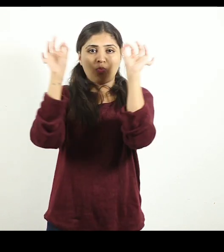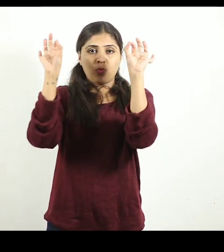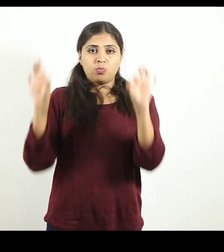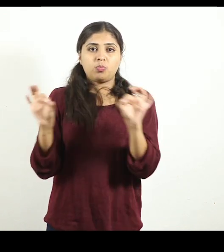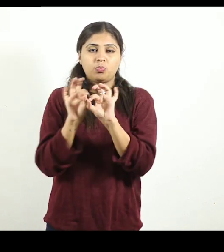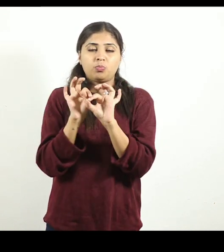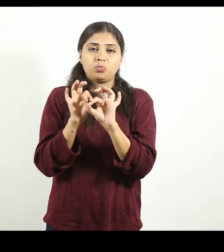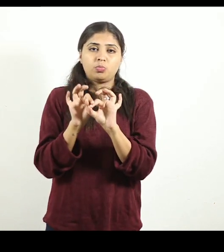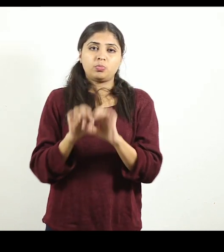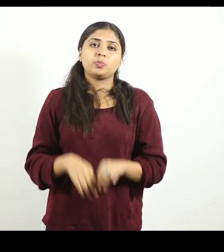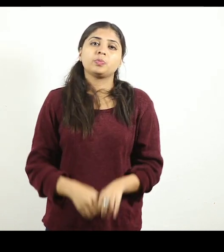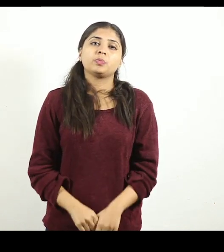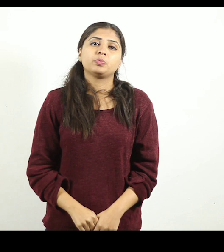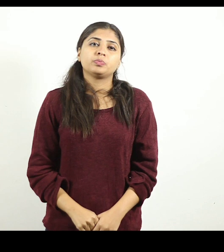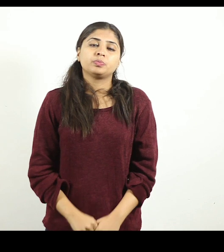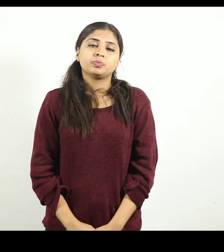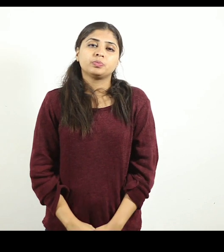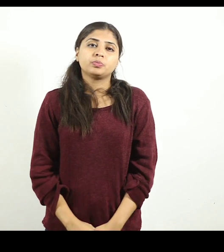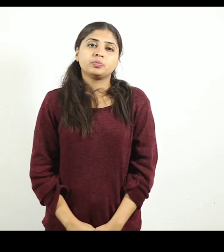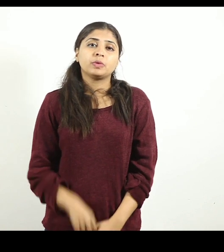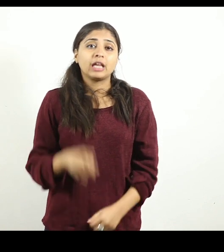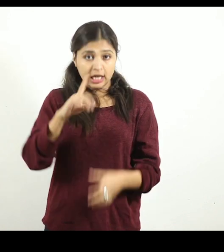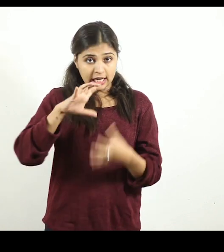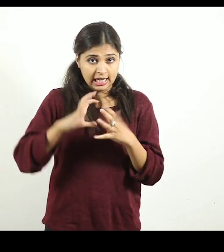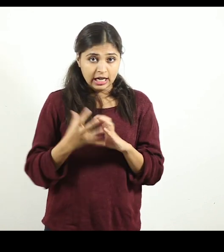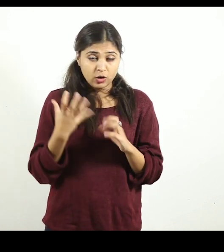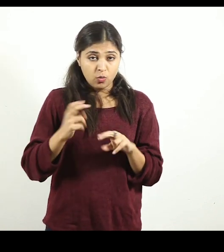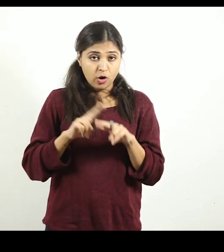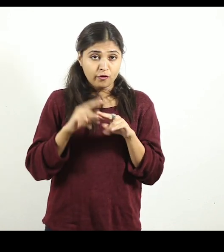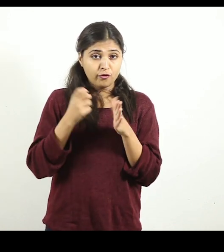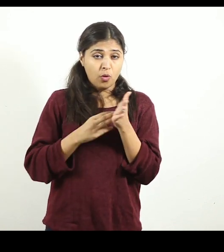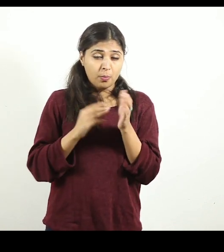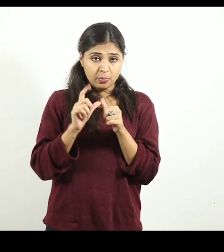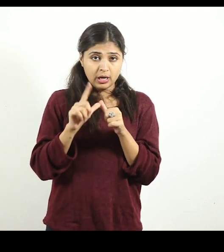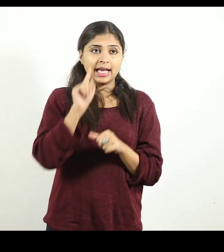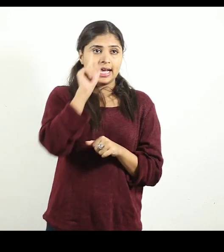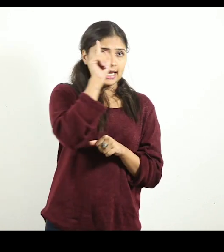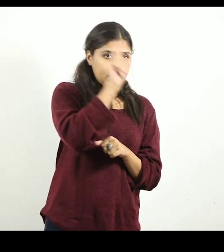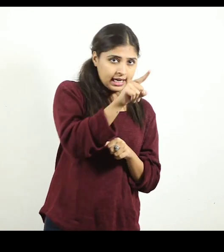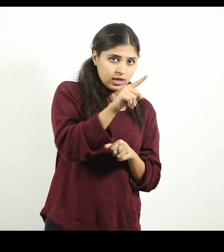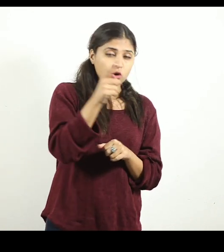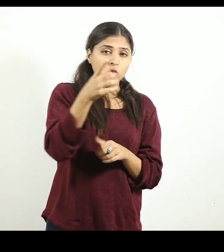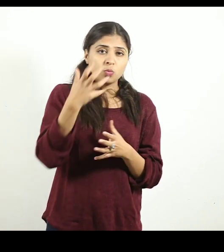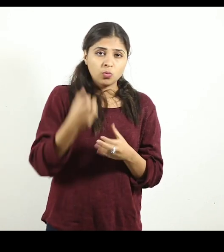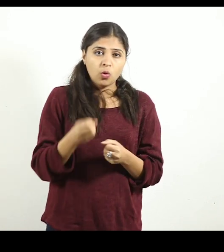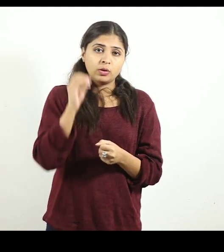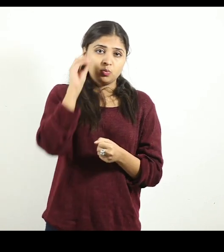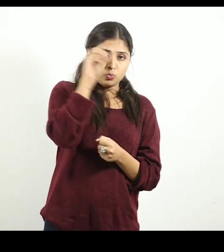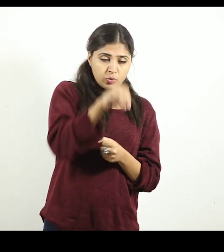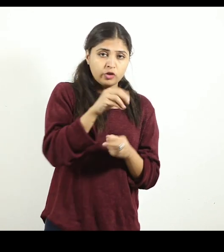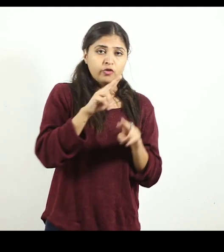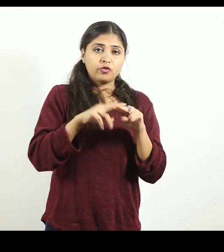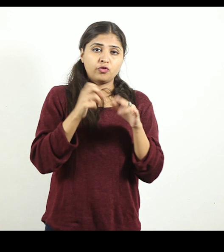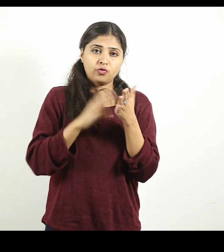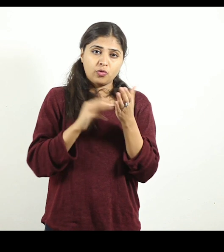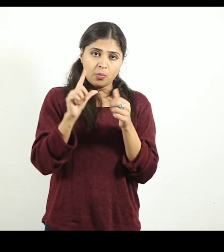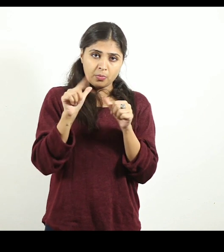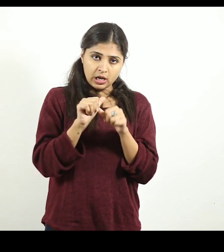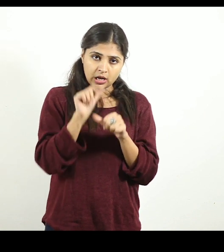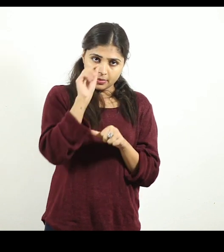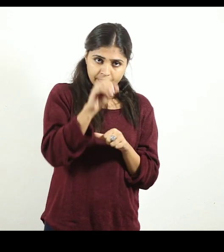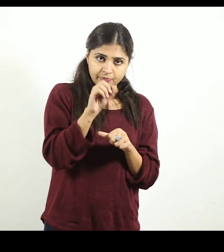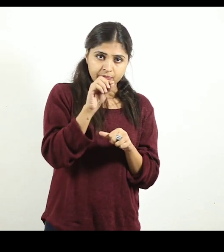formula, create the cell in which you want to enter the formula. In the formula bar at the top of the Excel window that you